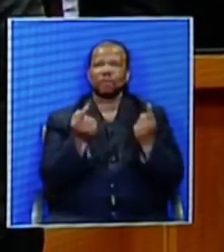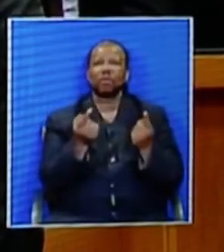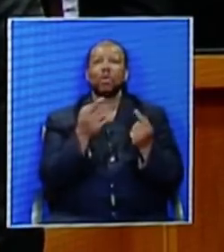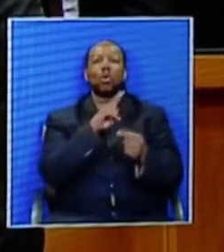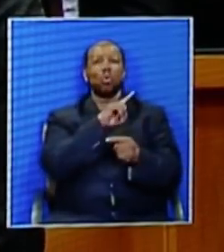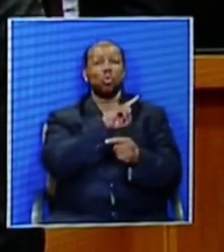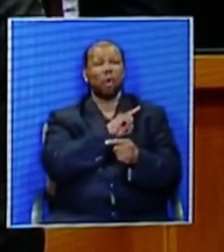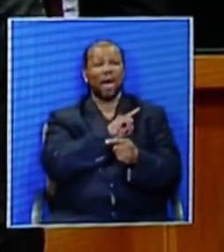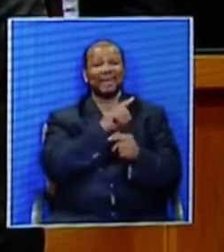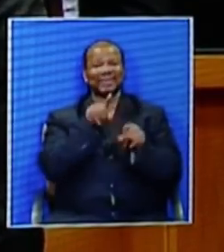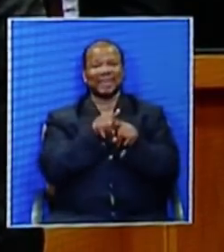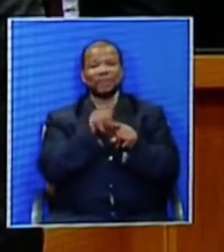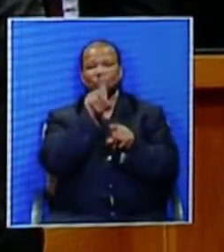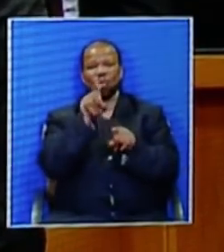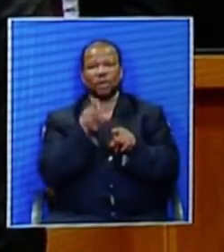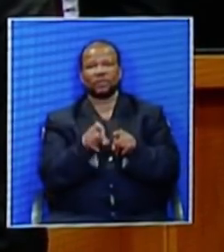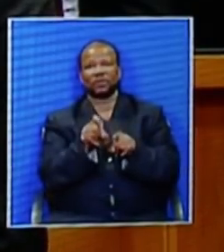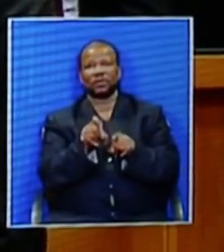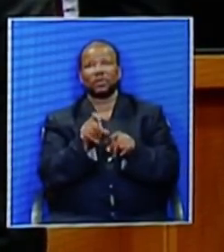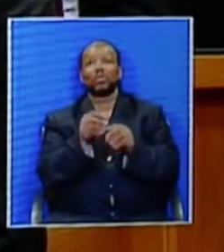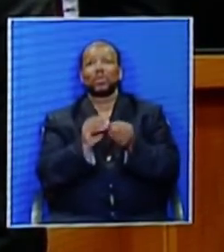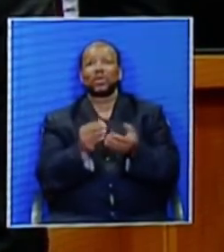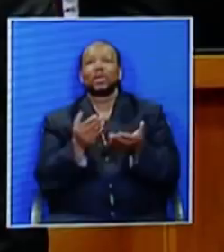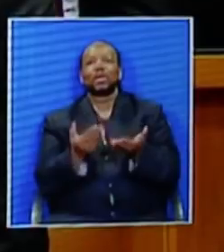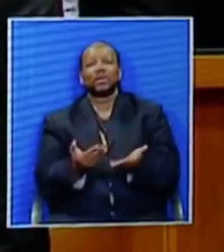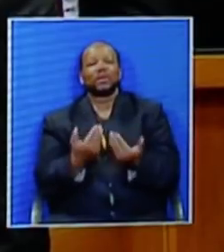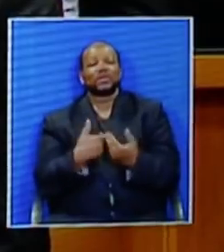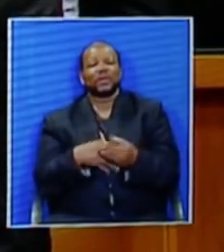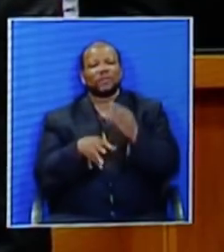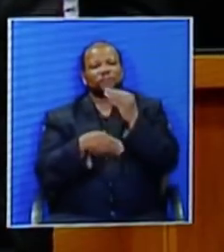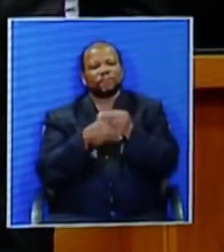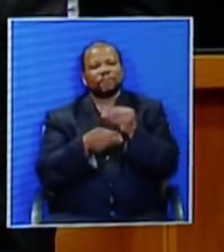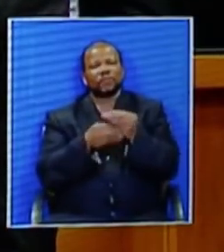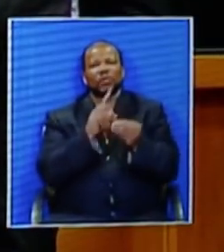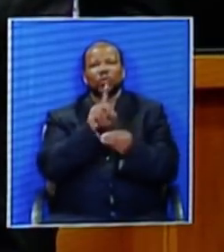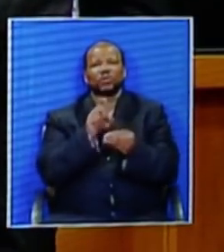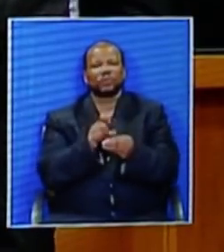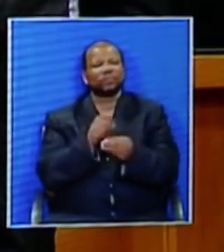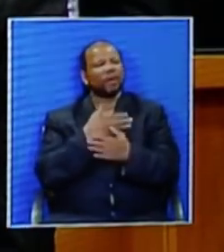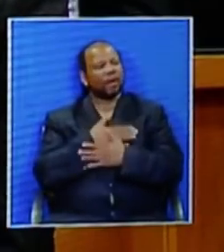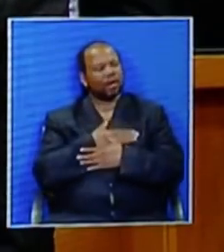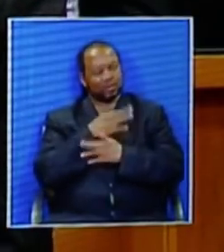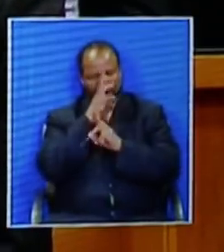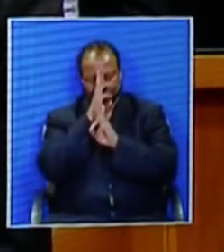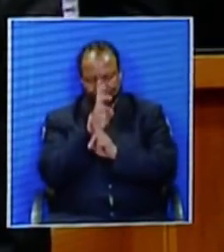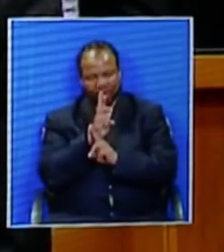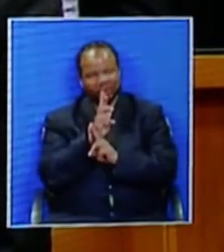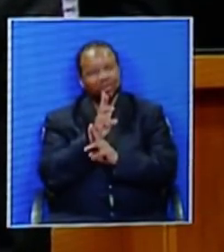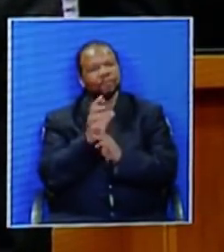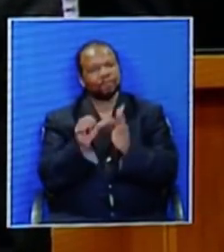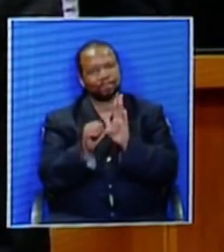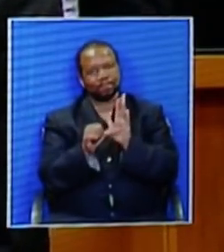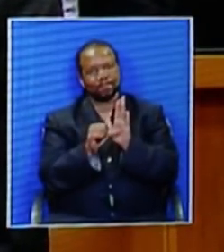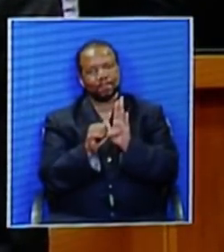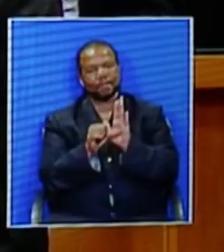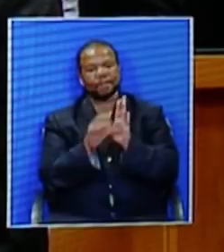her question around that declaration has not been made. So the question, the supplementary question, with respect, is valid, and it ties